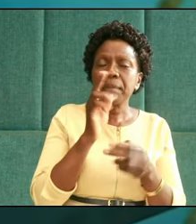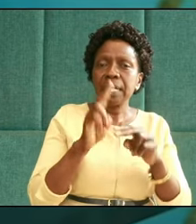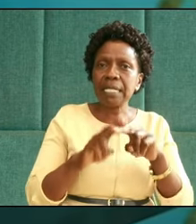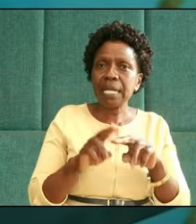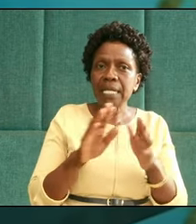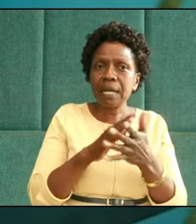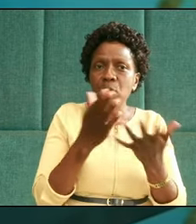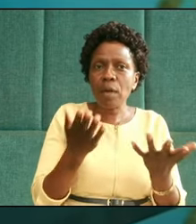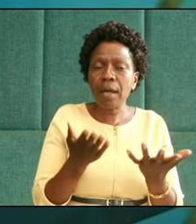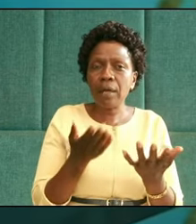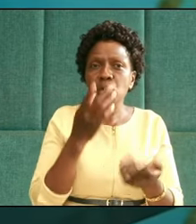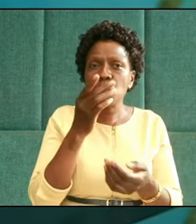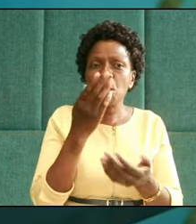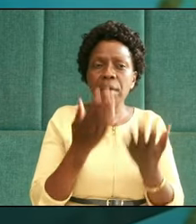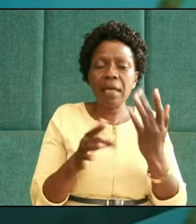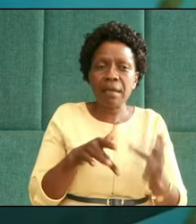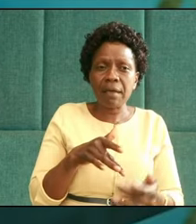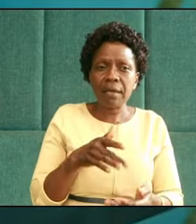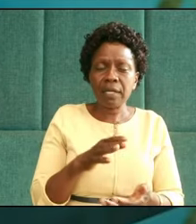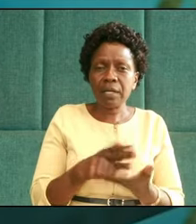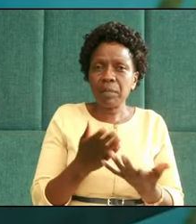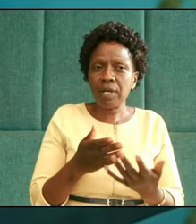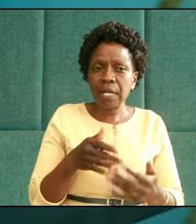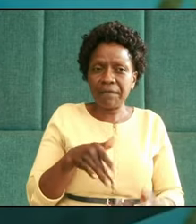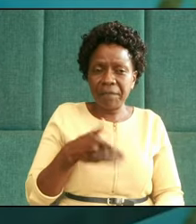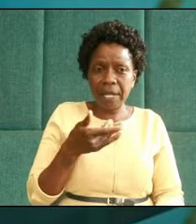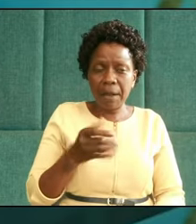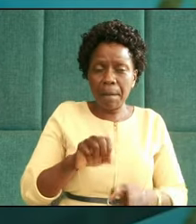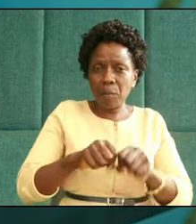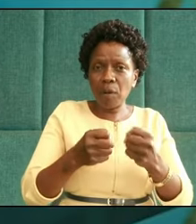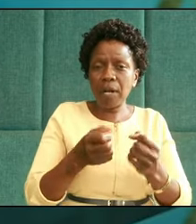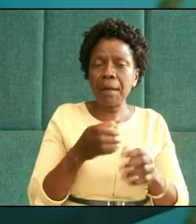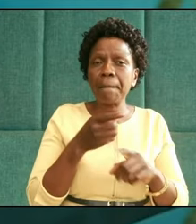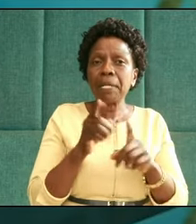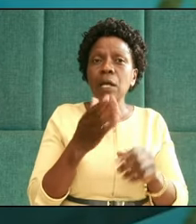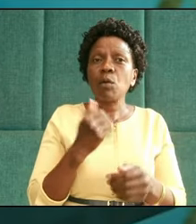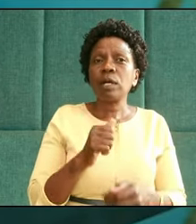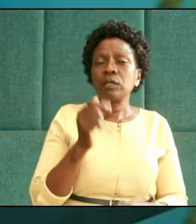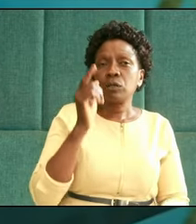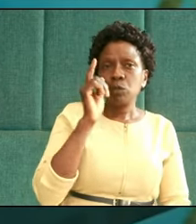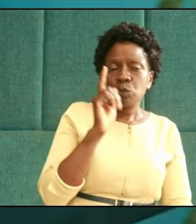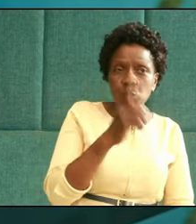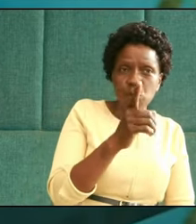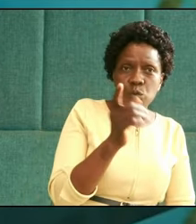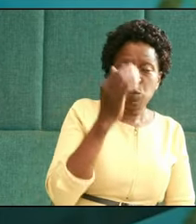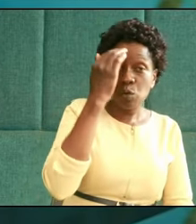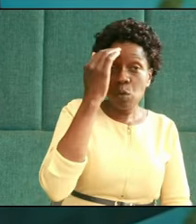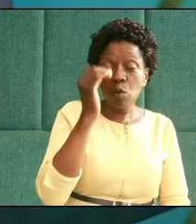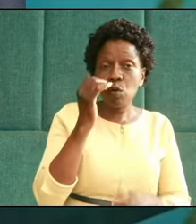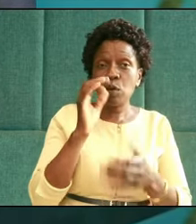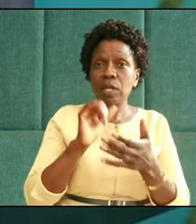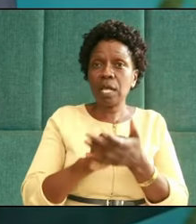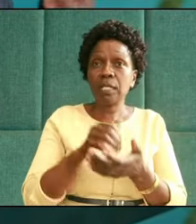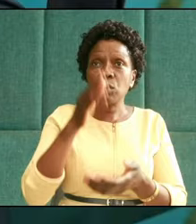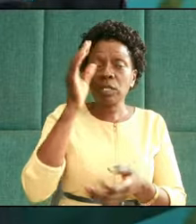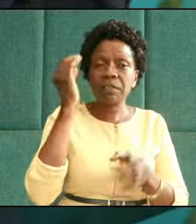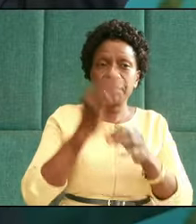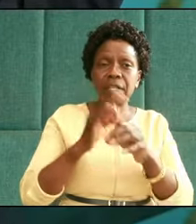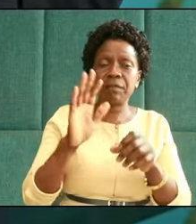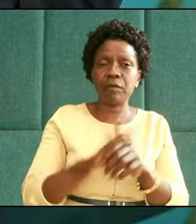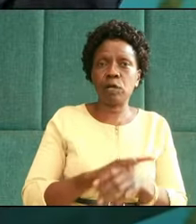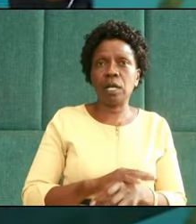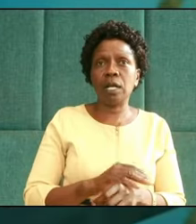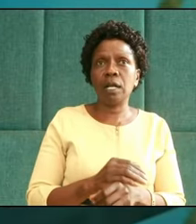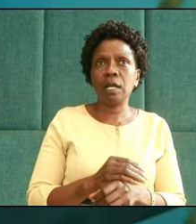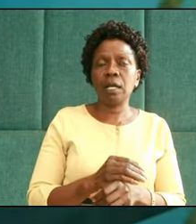may sometimes feel broken, but I want to let you know that God is faithful. Paul is saying, what then